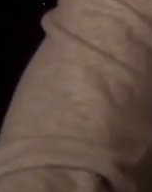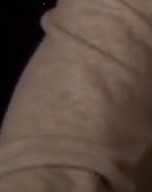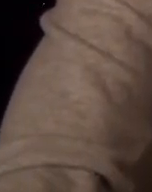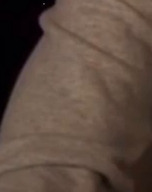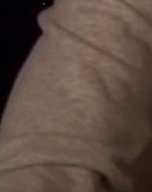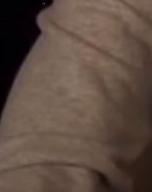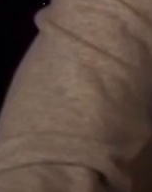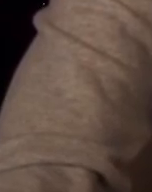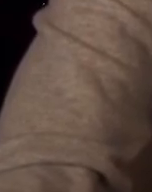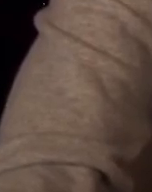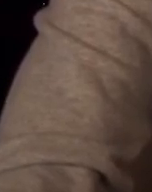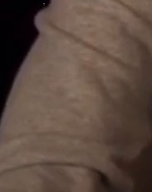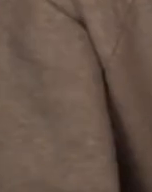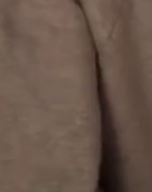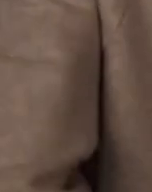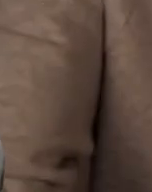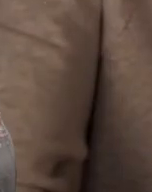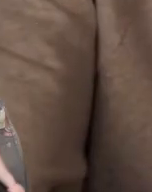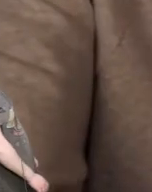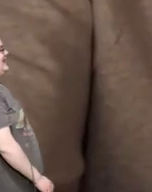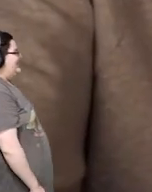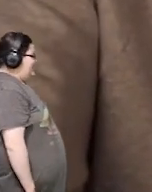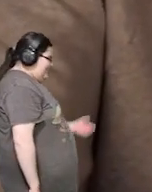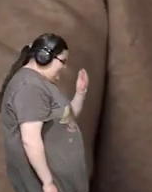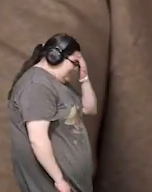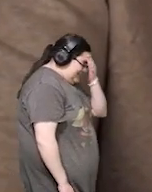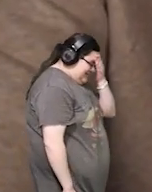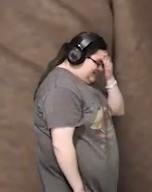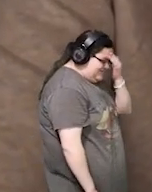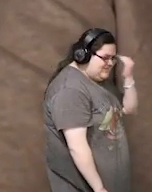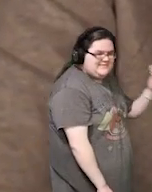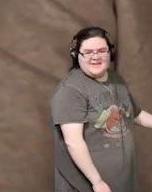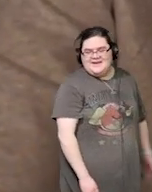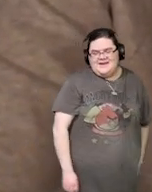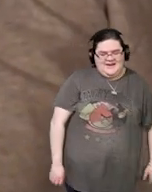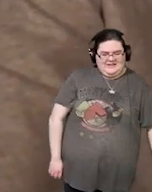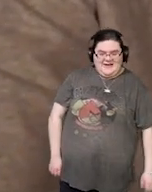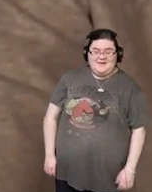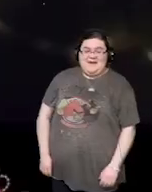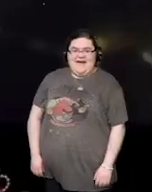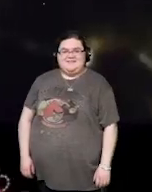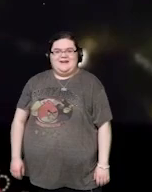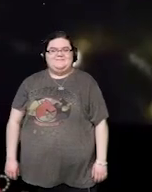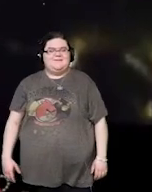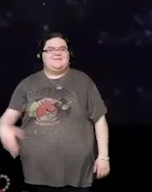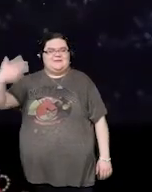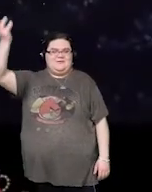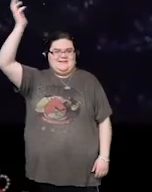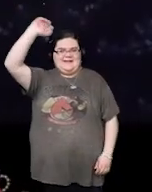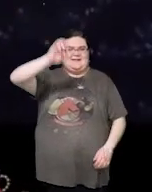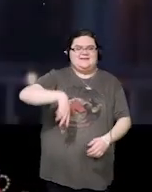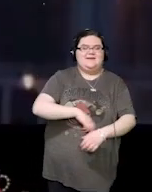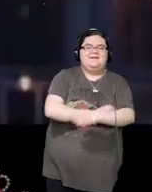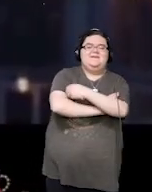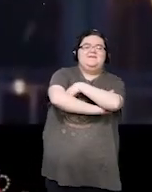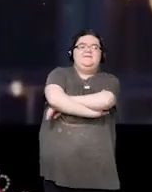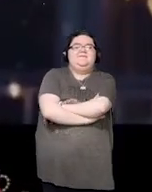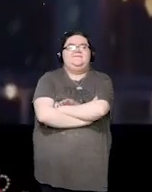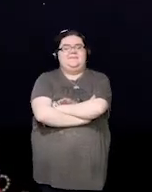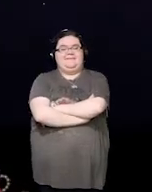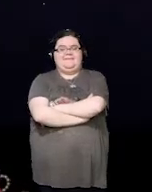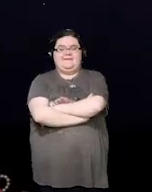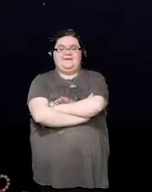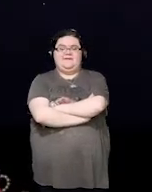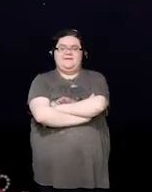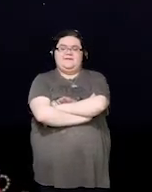have nothing to do with. I don't know. That was a stinker. That was a big stinker, Sky. Okay, maybe I haven't. Maybe I've seen more like it. Sparrow in